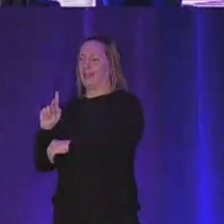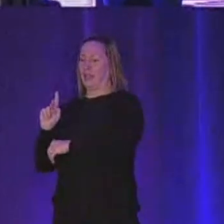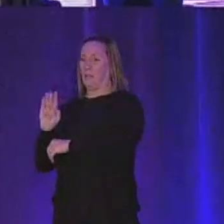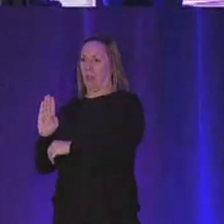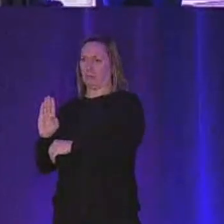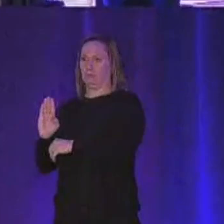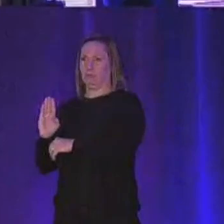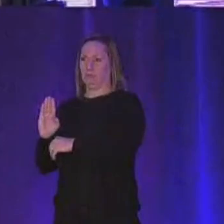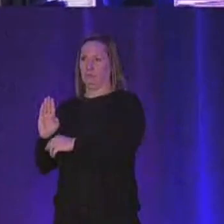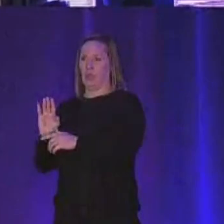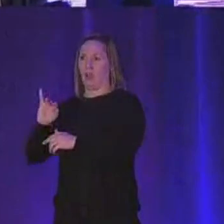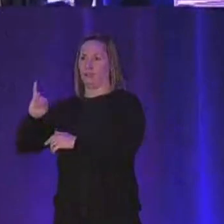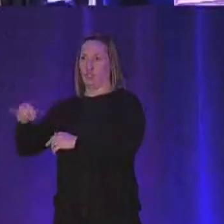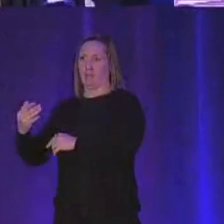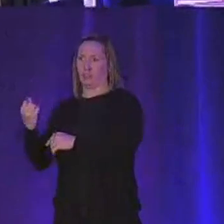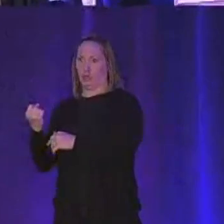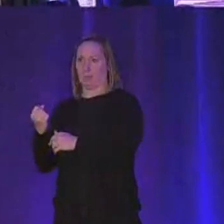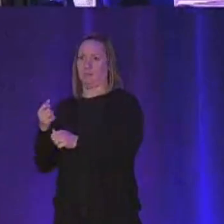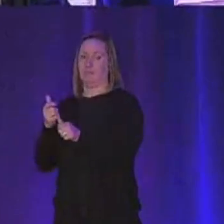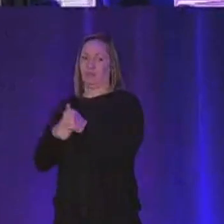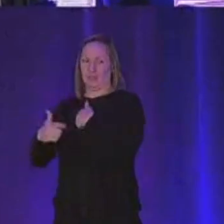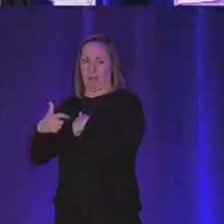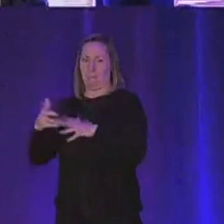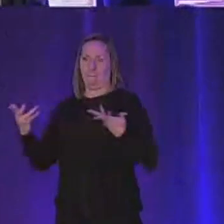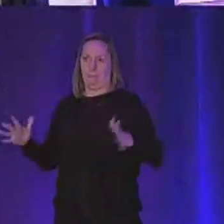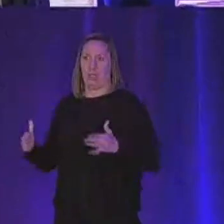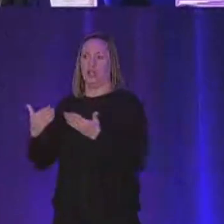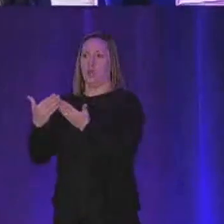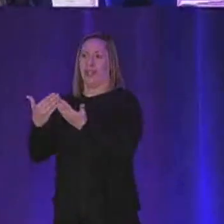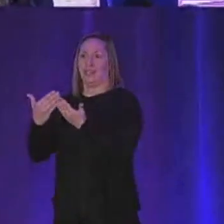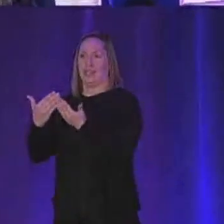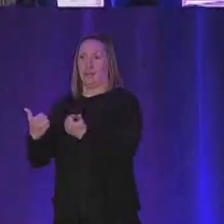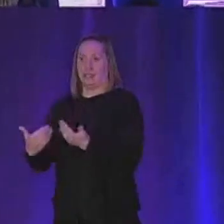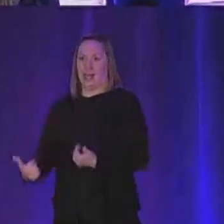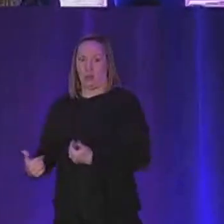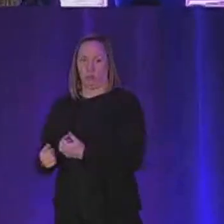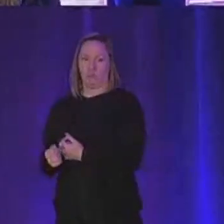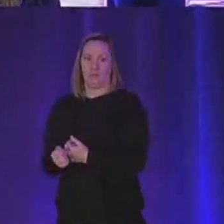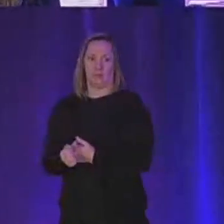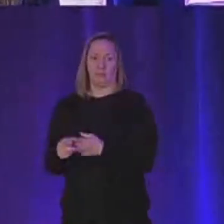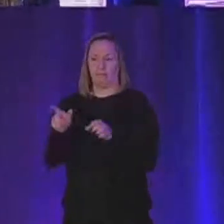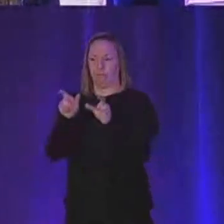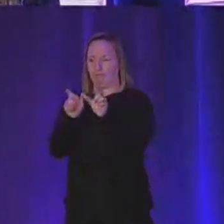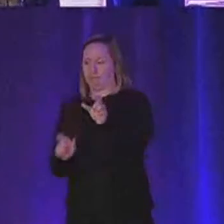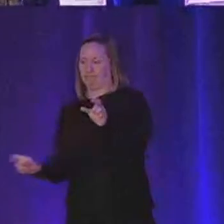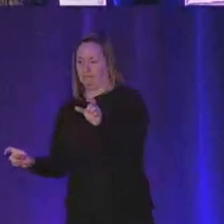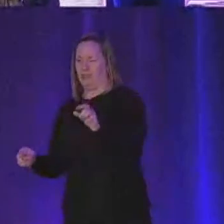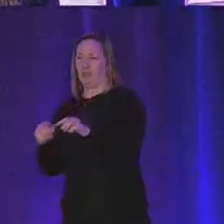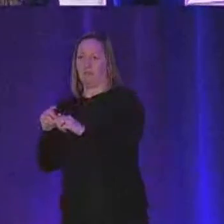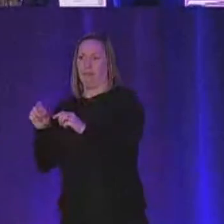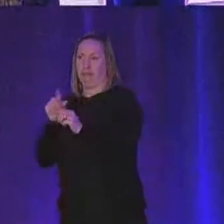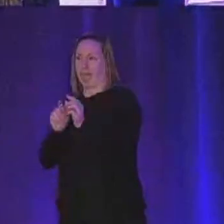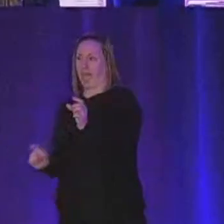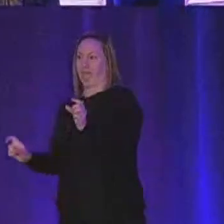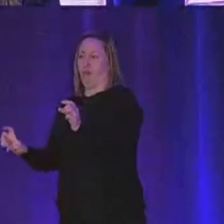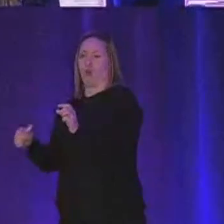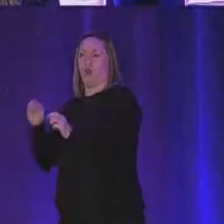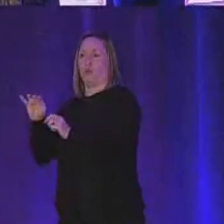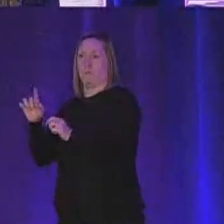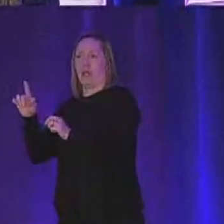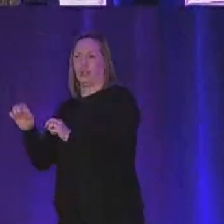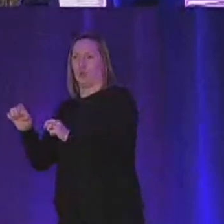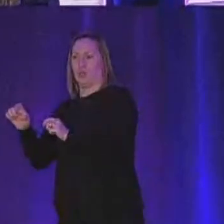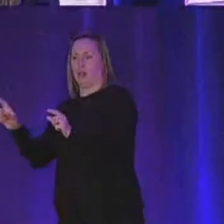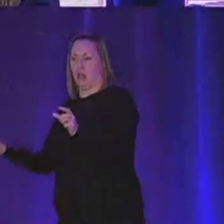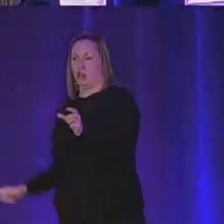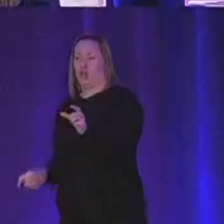Okay. So this splits this component out into some other module somewhere, and loads it when the component enters the